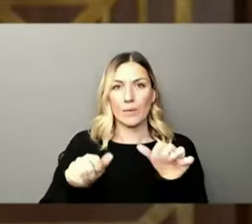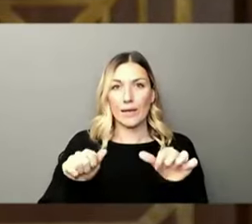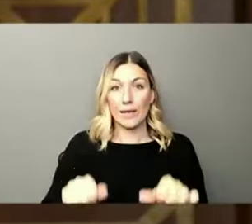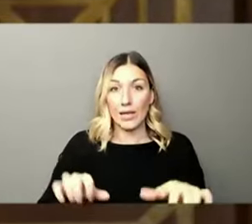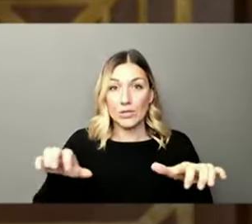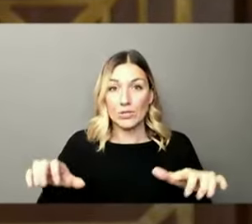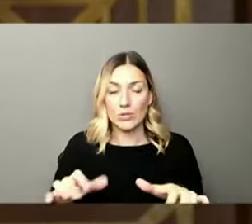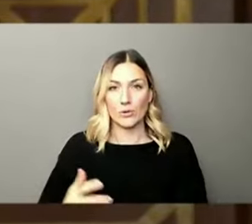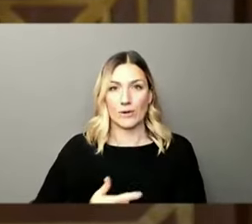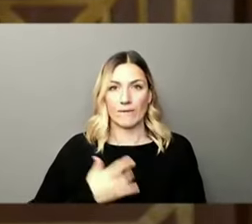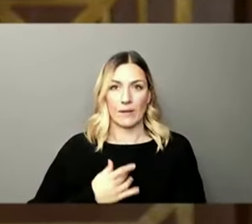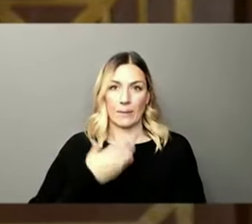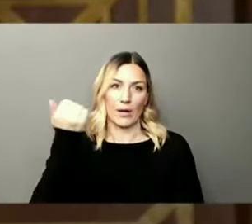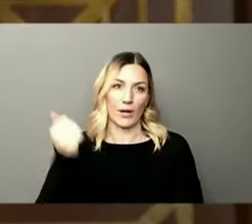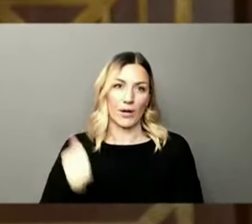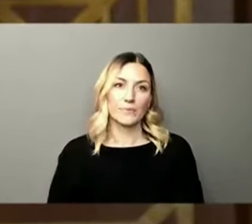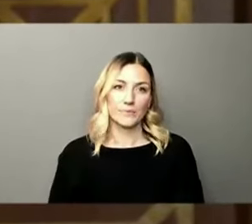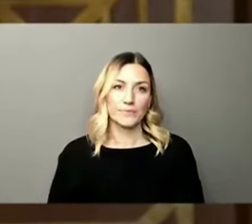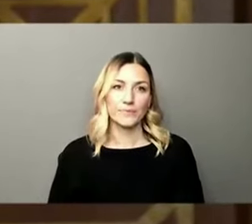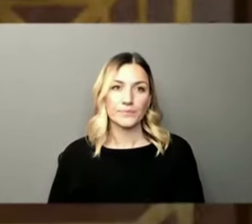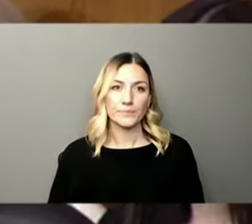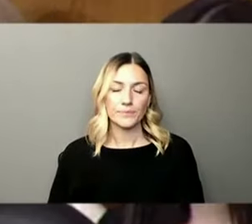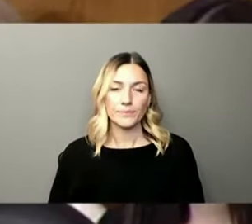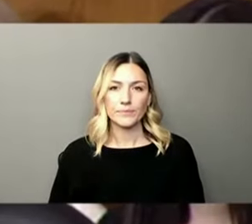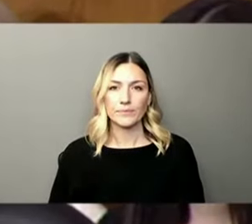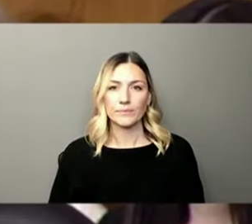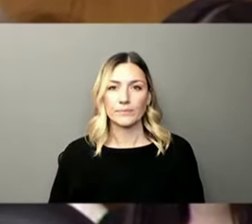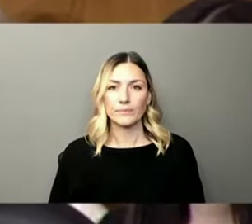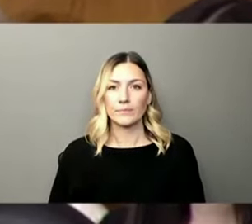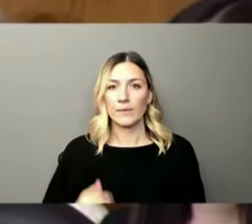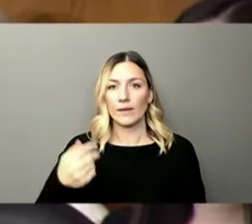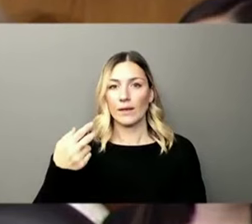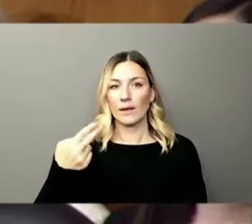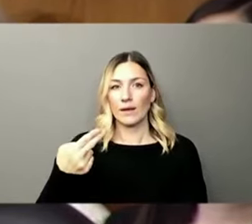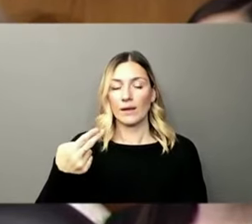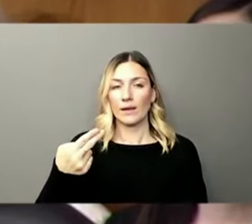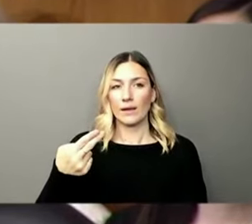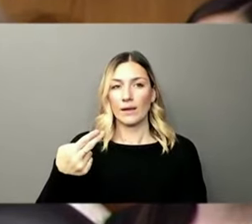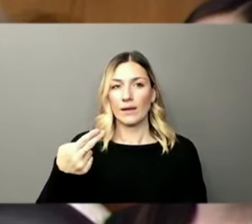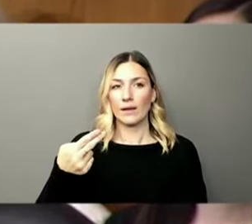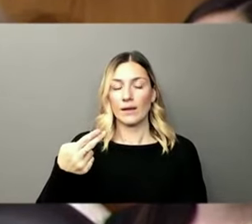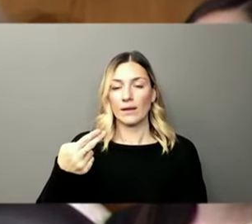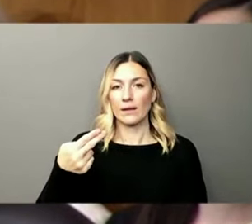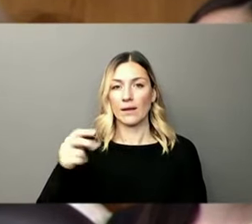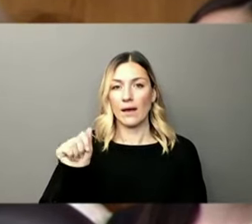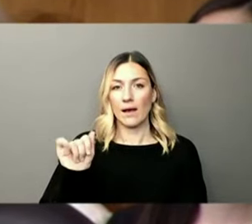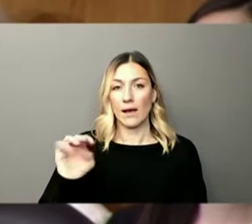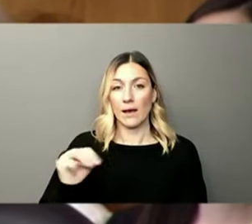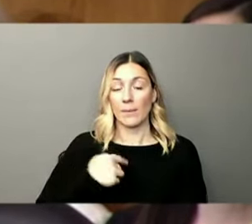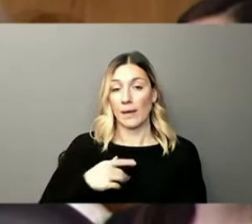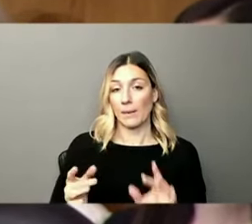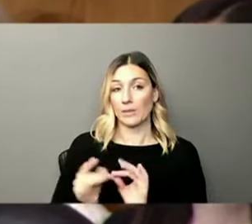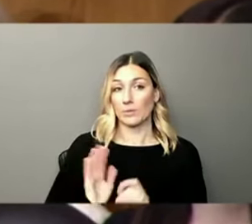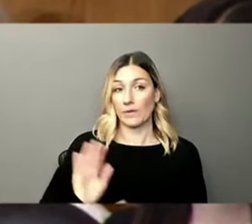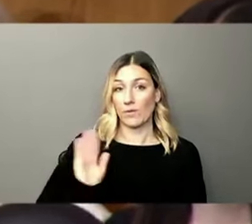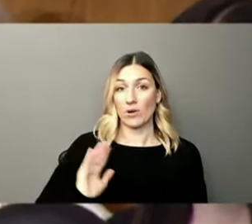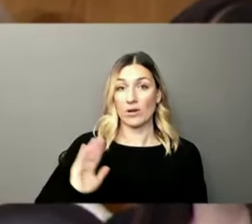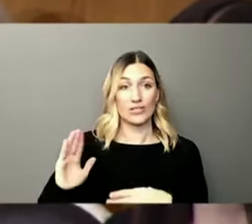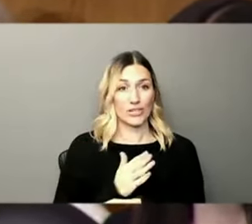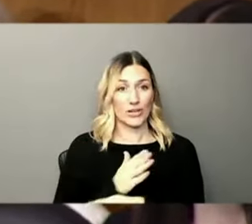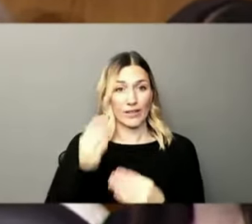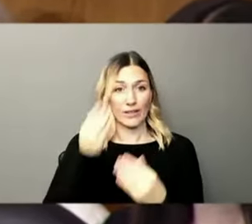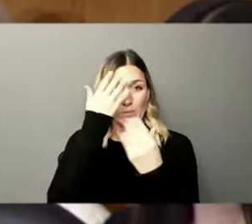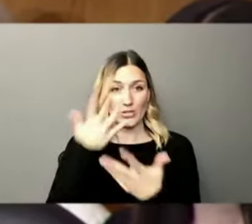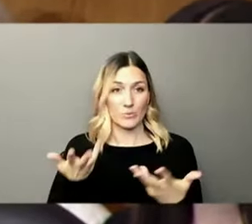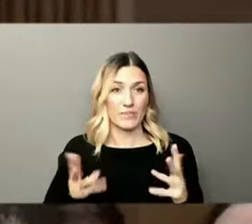better. Right. Ms. Heim? As I was saying before, share the information we already have. Get it out there. I